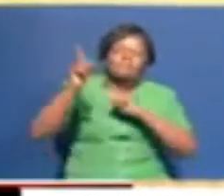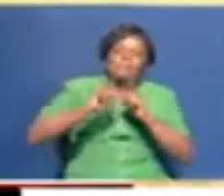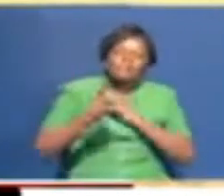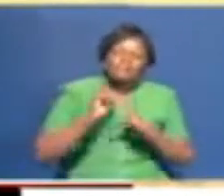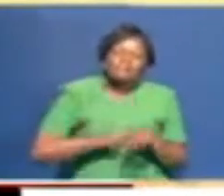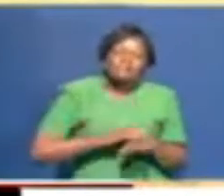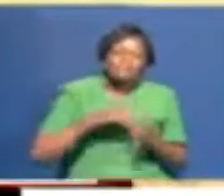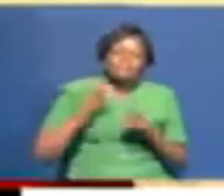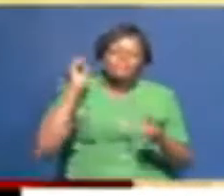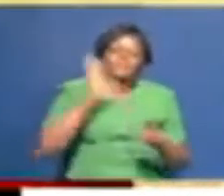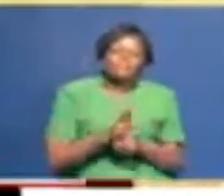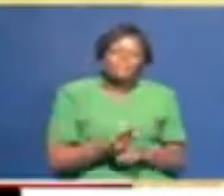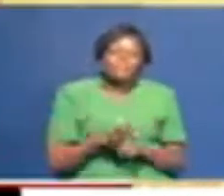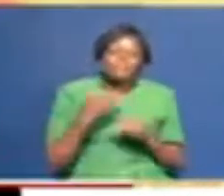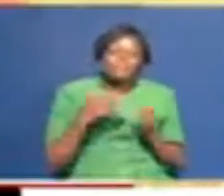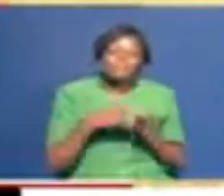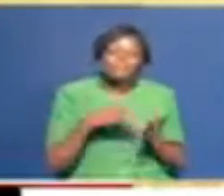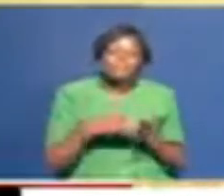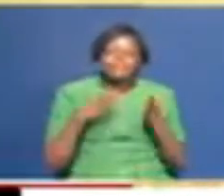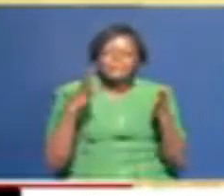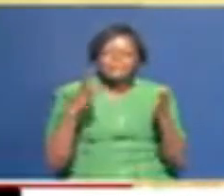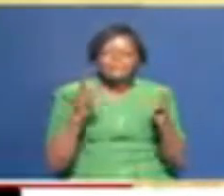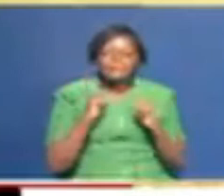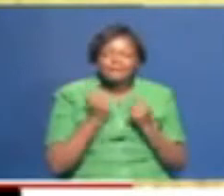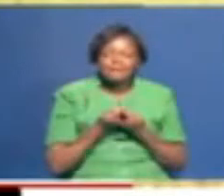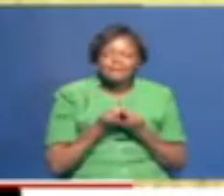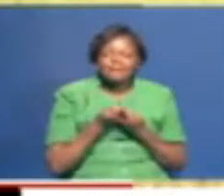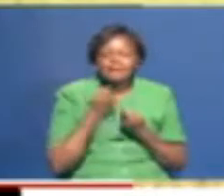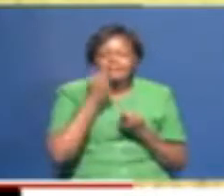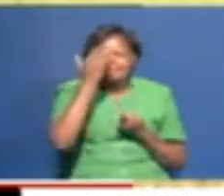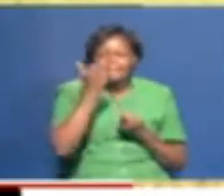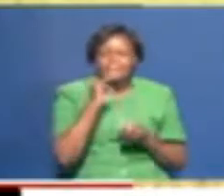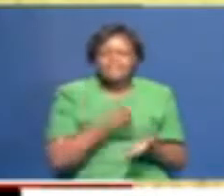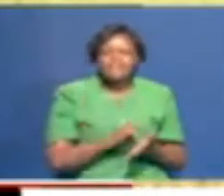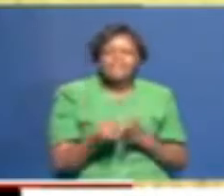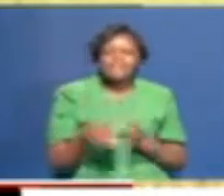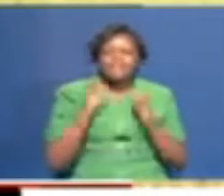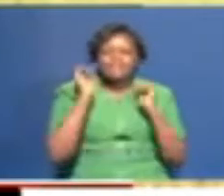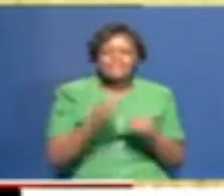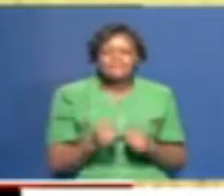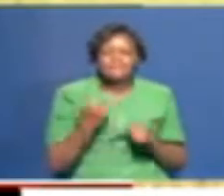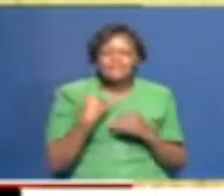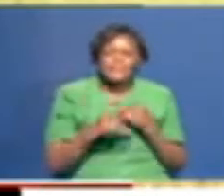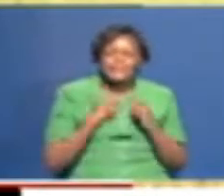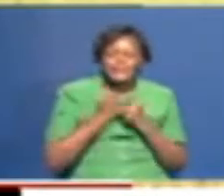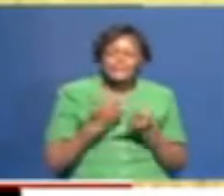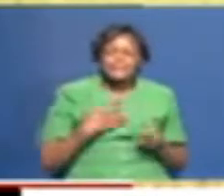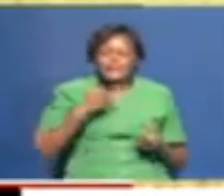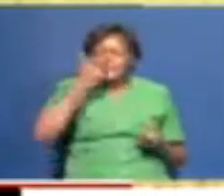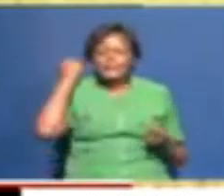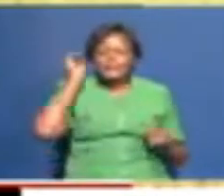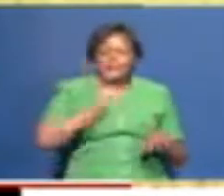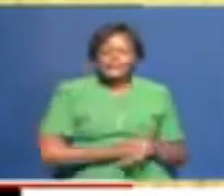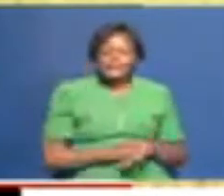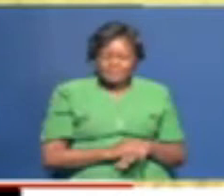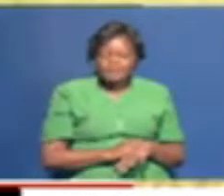more exposure, play against the bigger teams, so that in that way we can be able to build our team, because to get one day